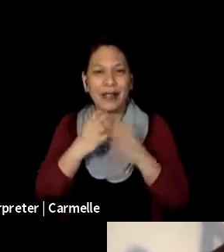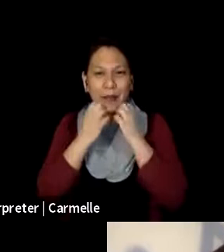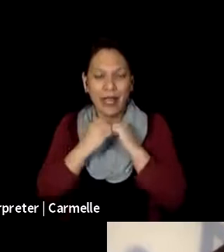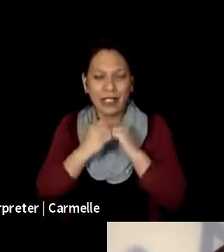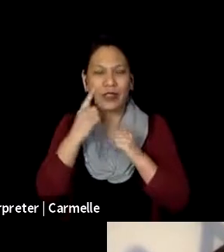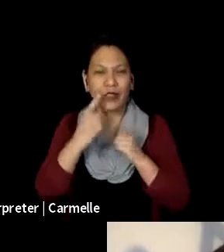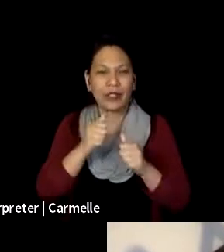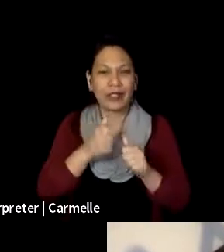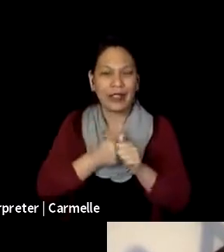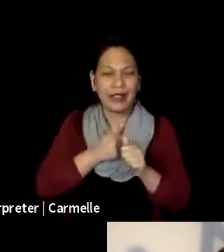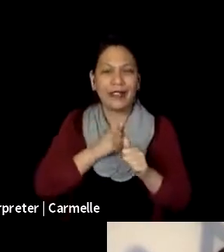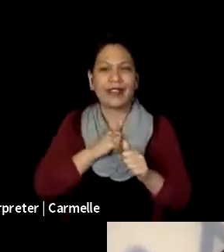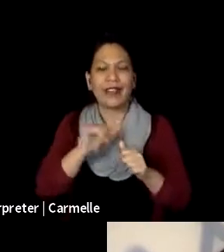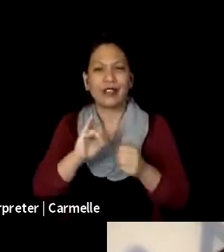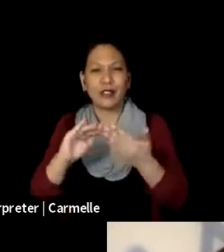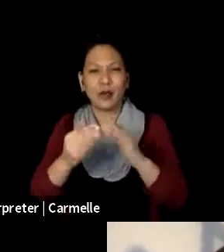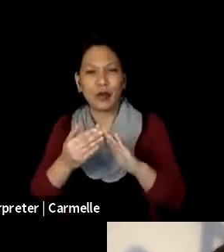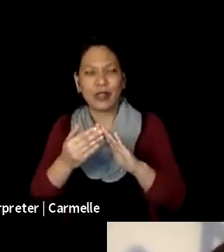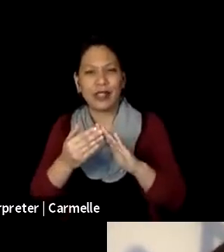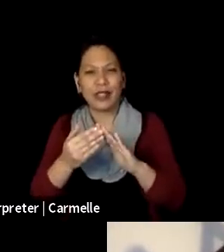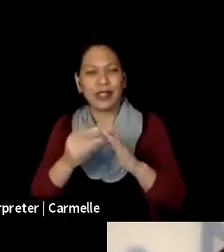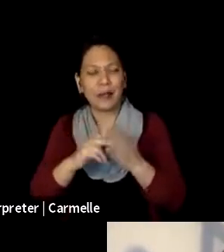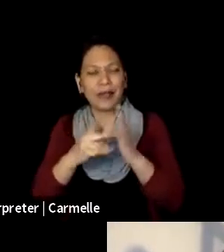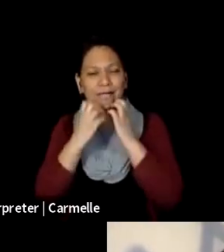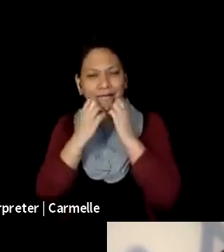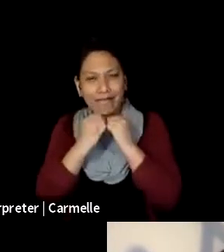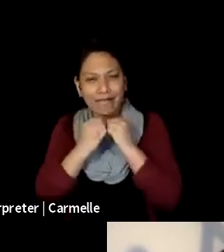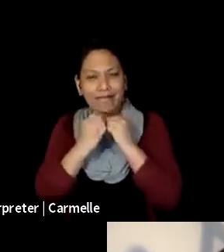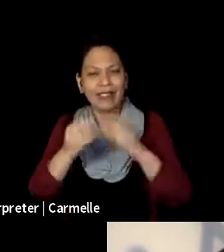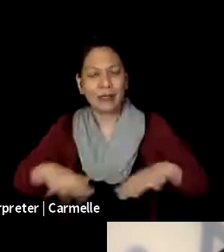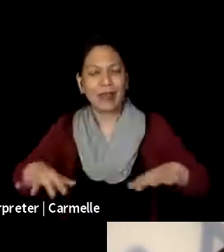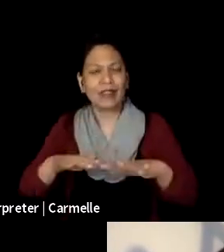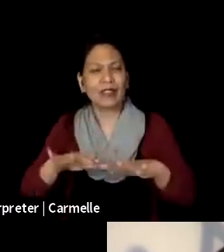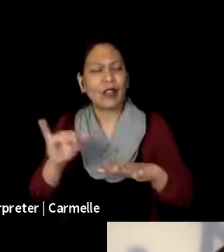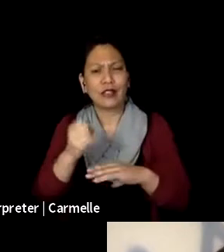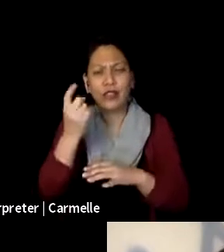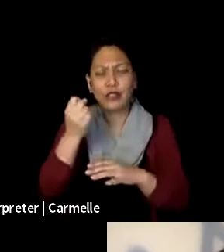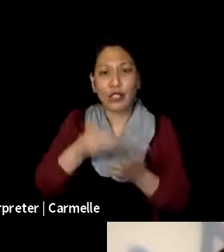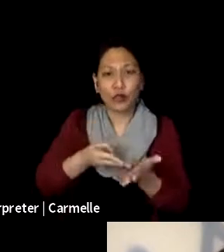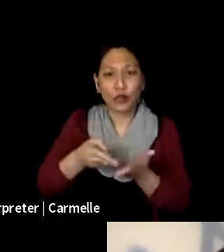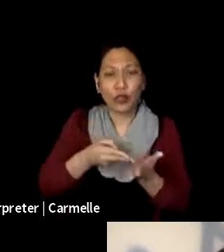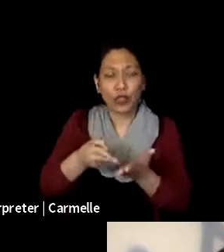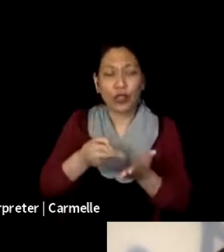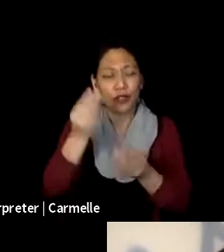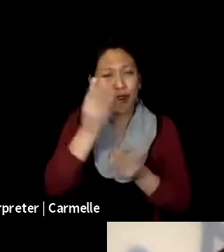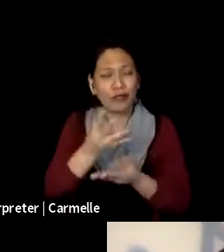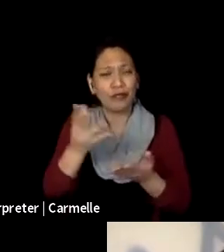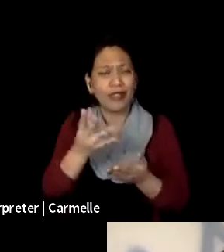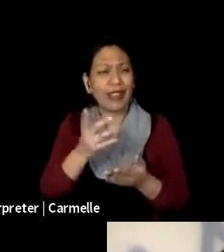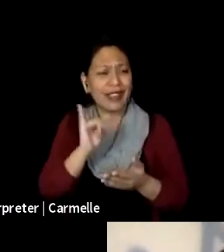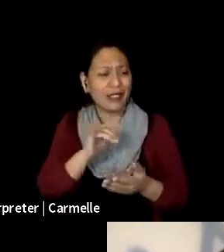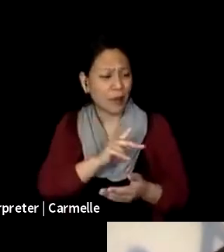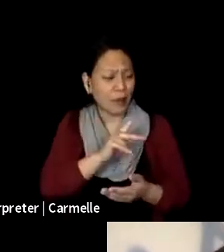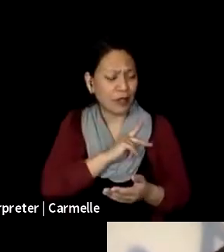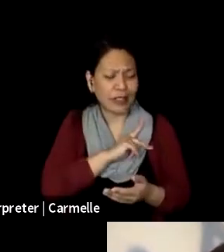really, yeah, to just really to hold things sacred and to also understand that our truths are so personal and